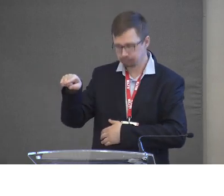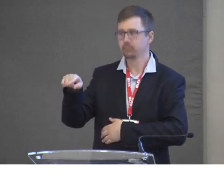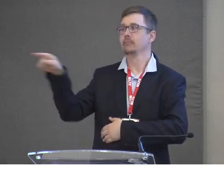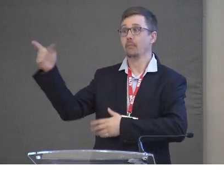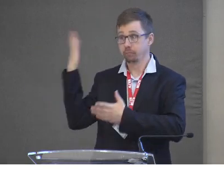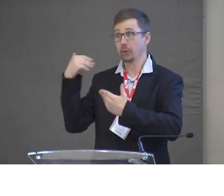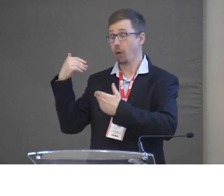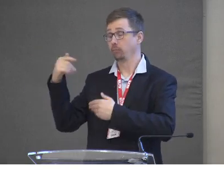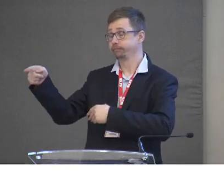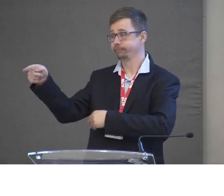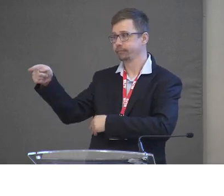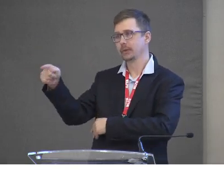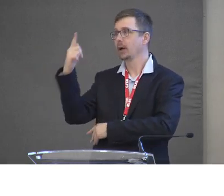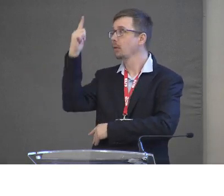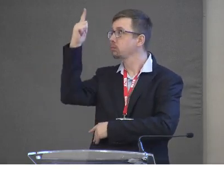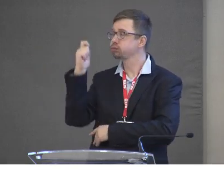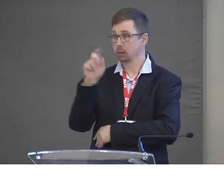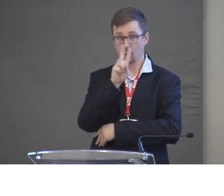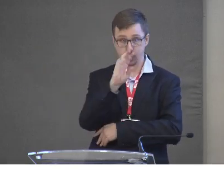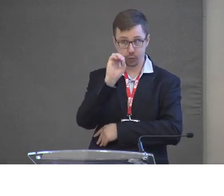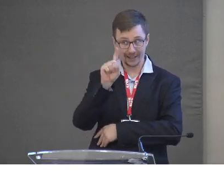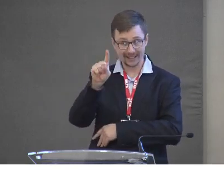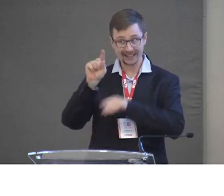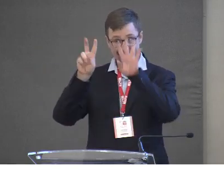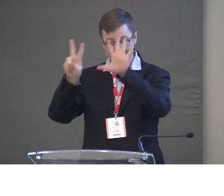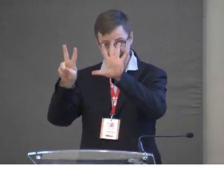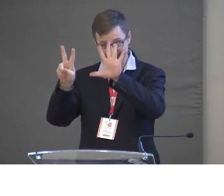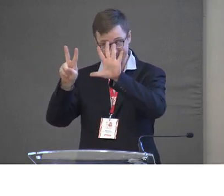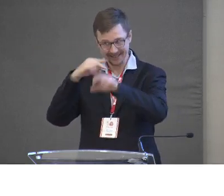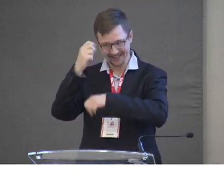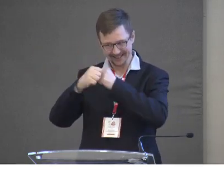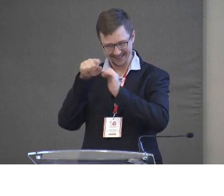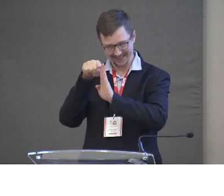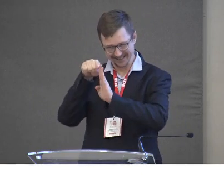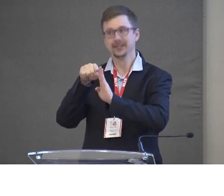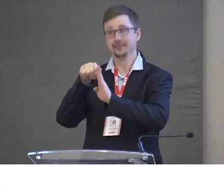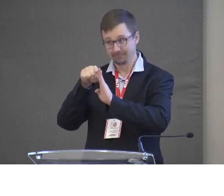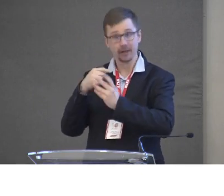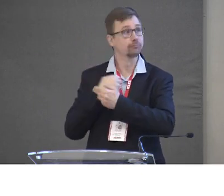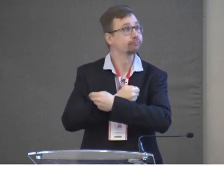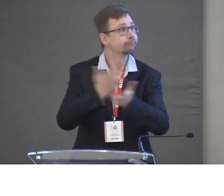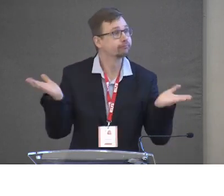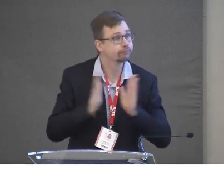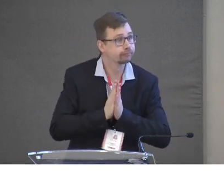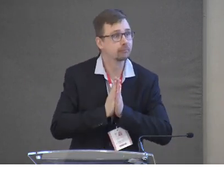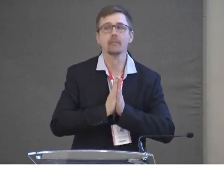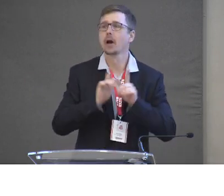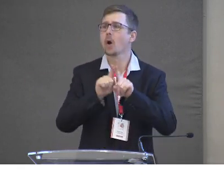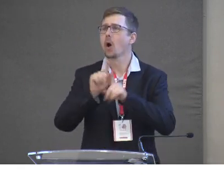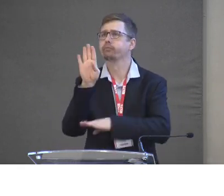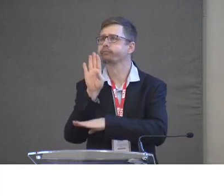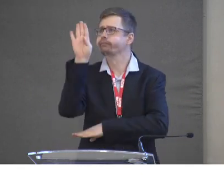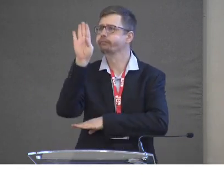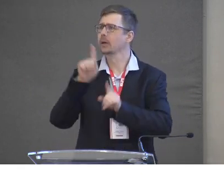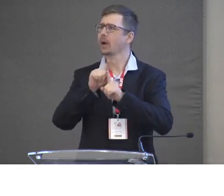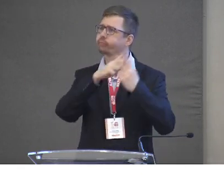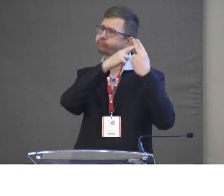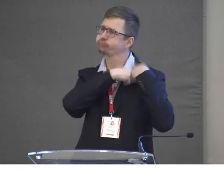translating or adapting the Sefer and adapting it for the Czech language. This started in